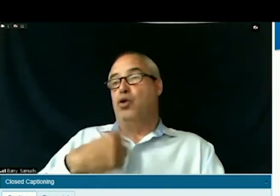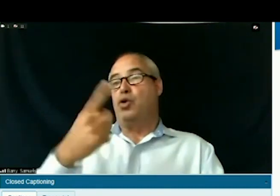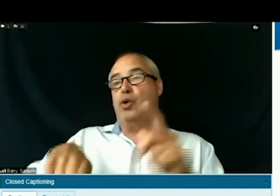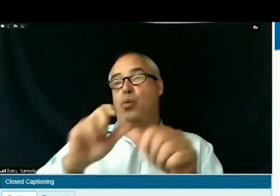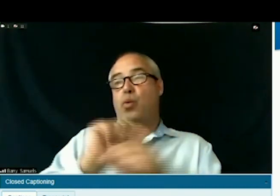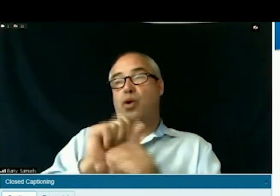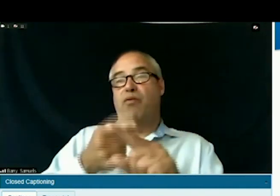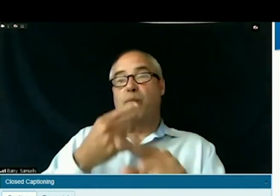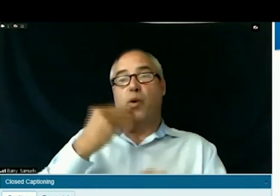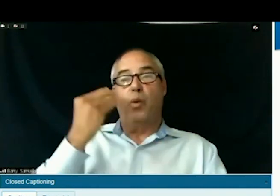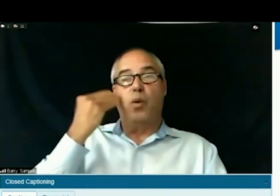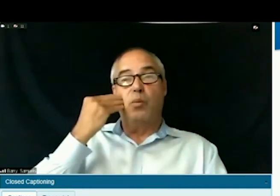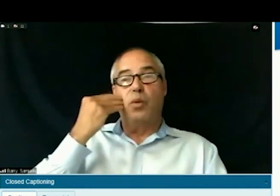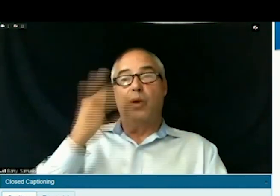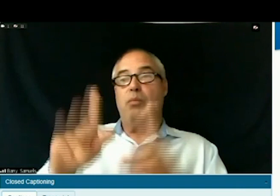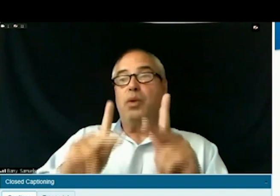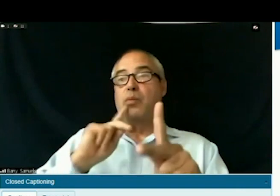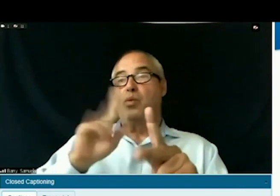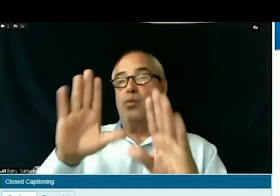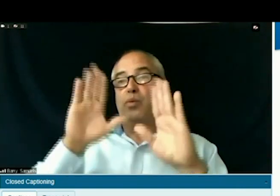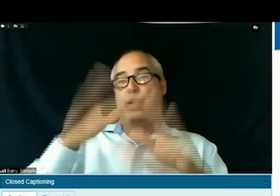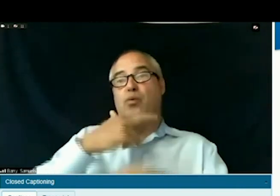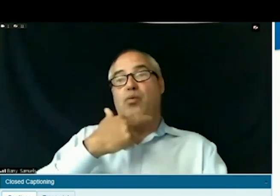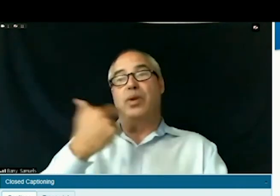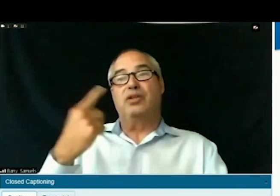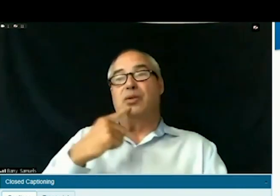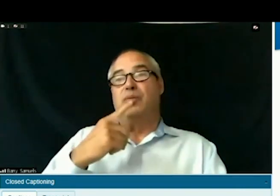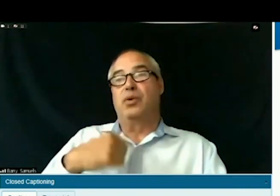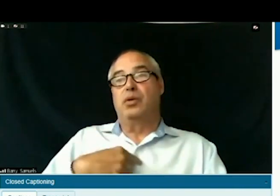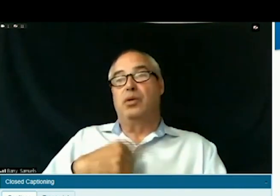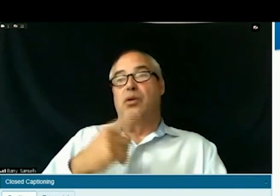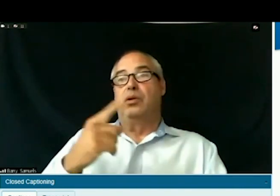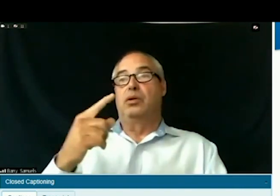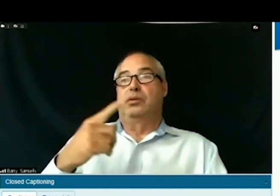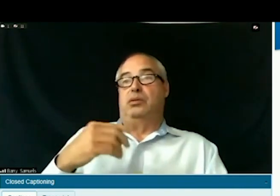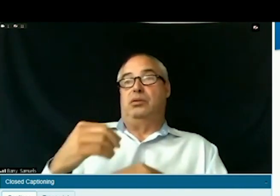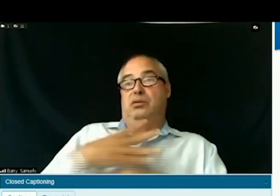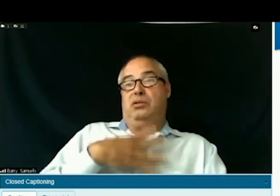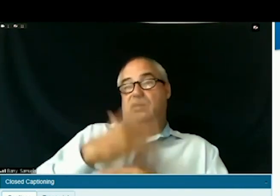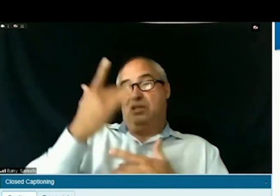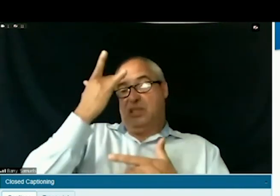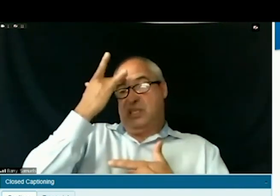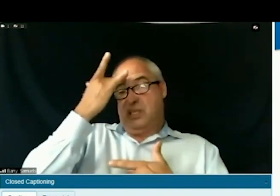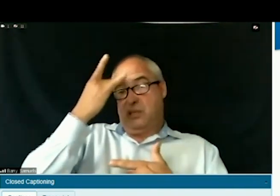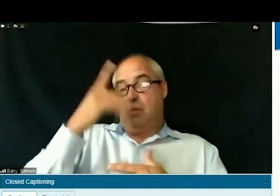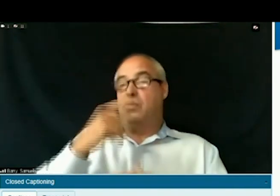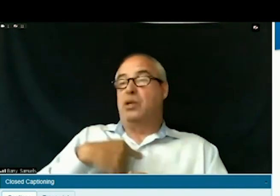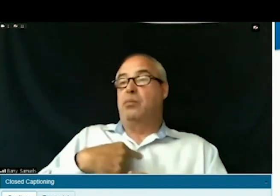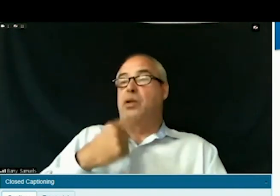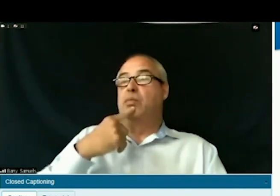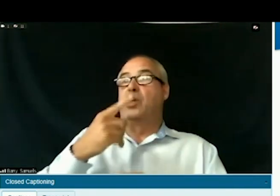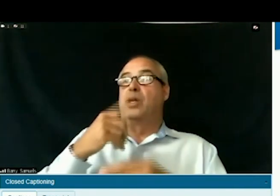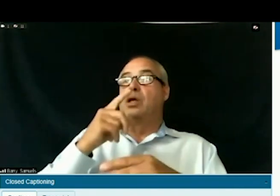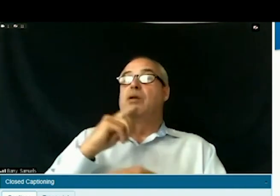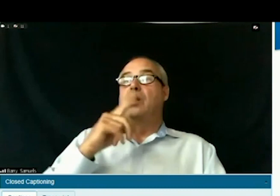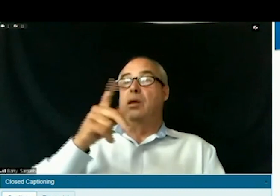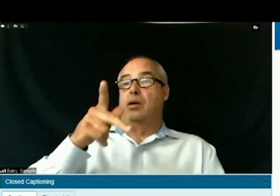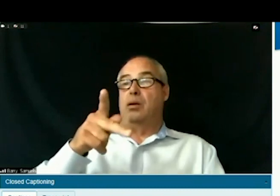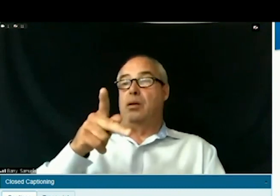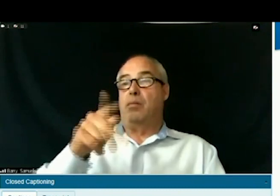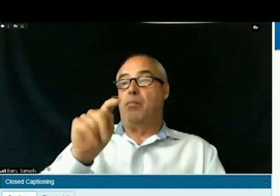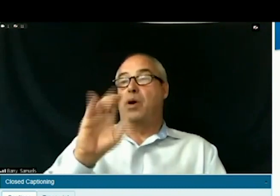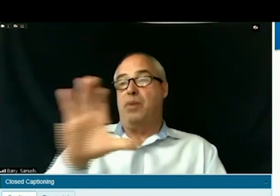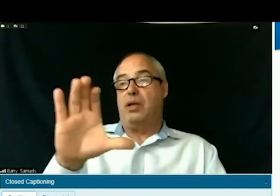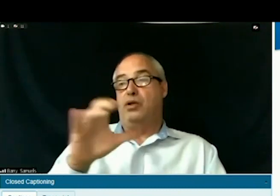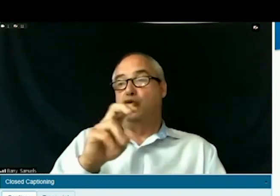were also at greater risk of contracting the virus because they may have been using public transportation. So it's not just